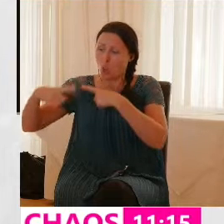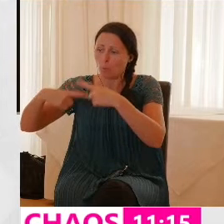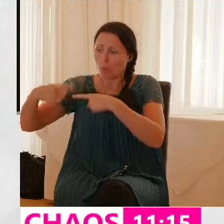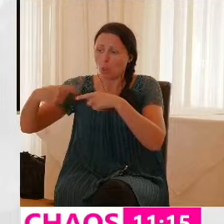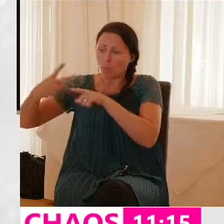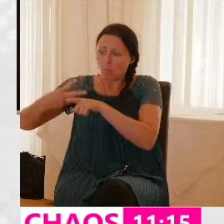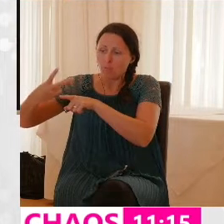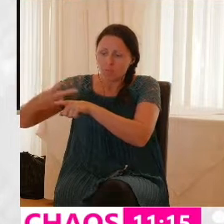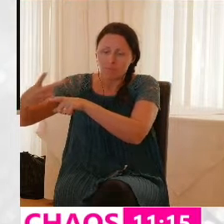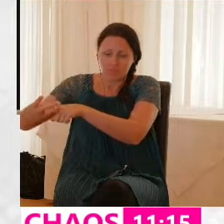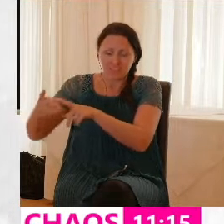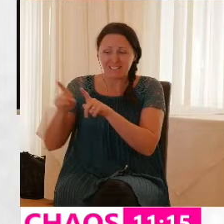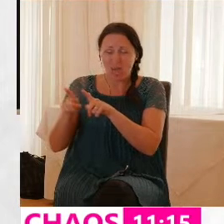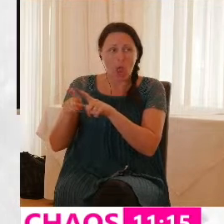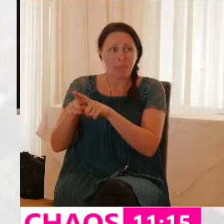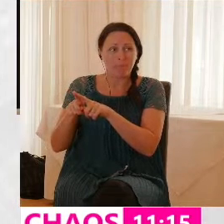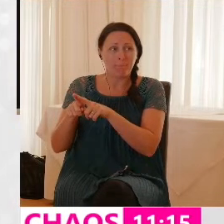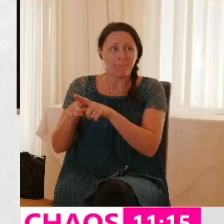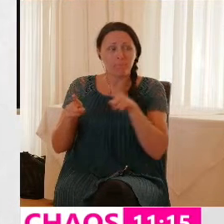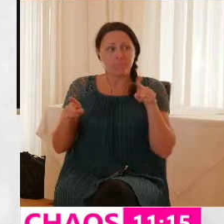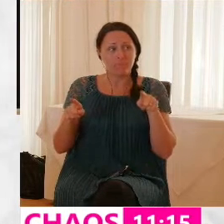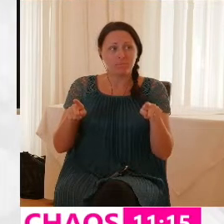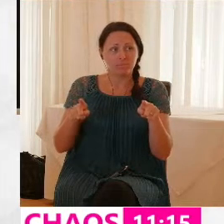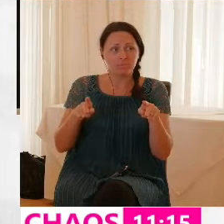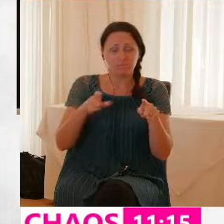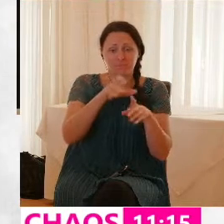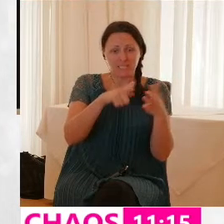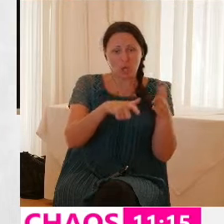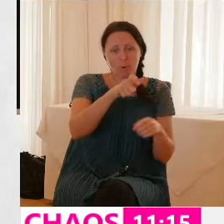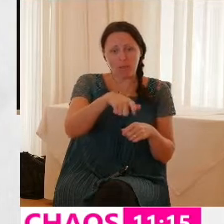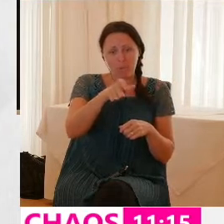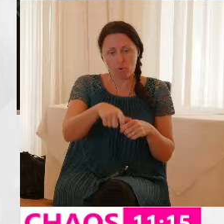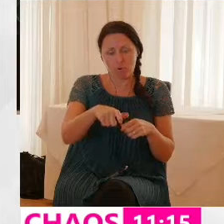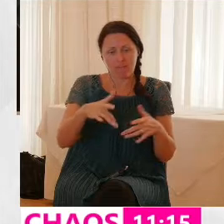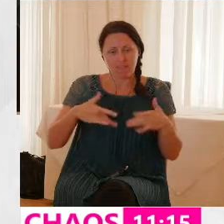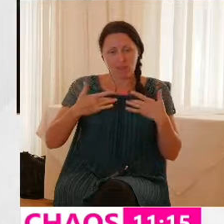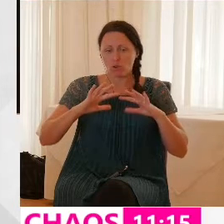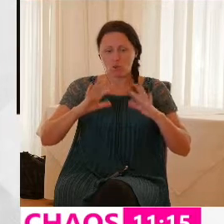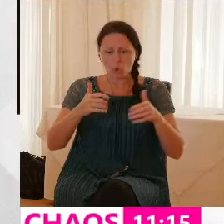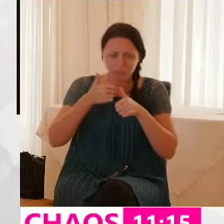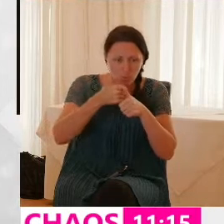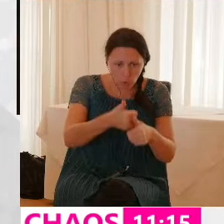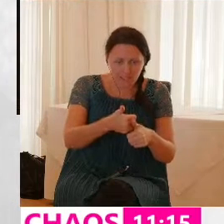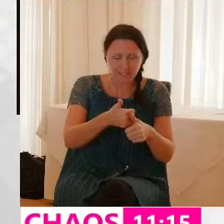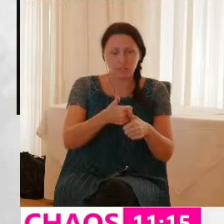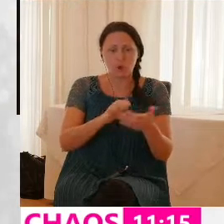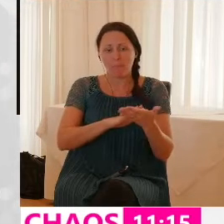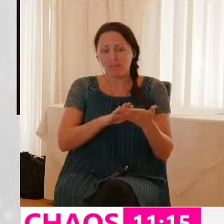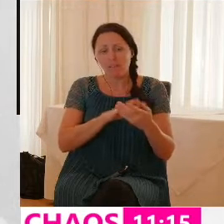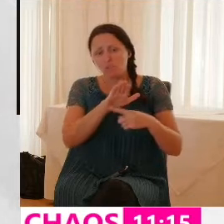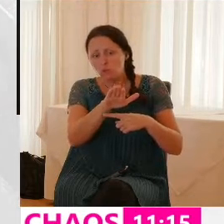of this lack of experience, and now, this lack of support leads to lack of application. Same thing,